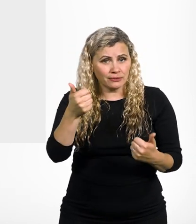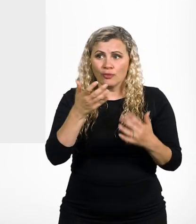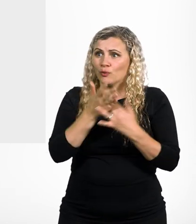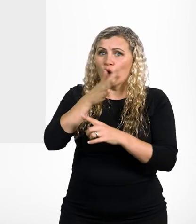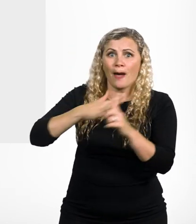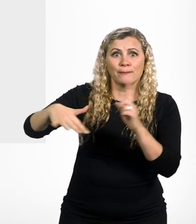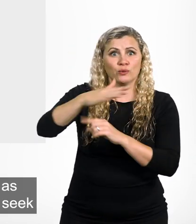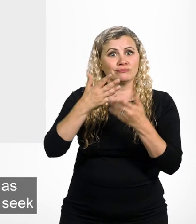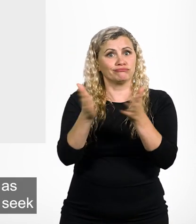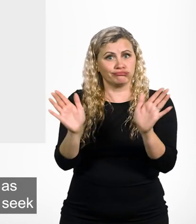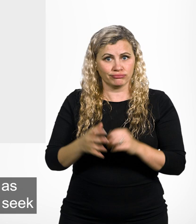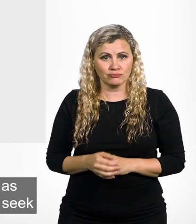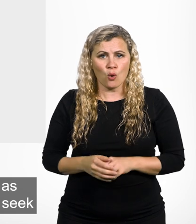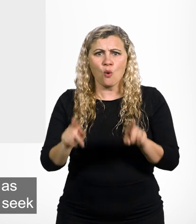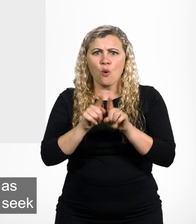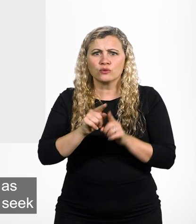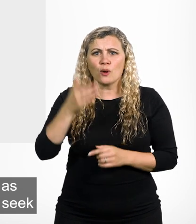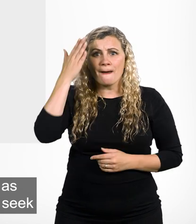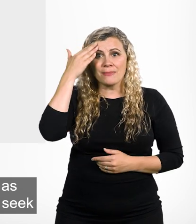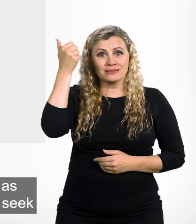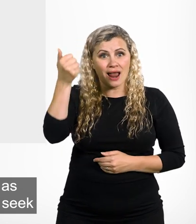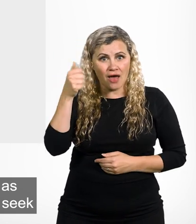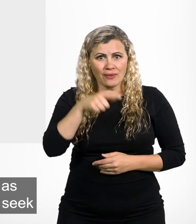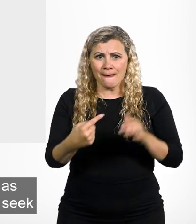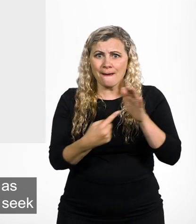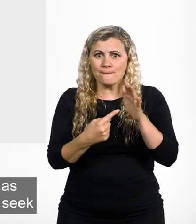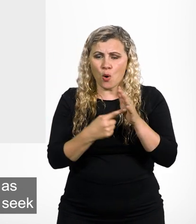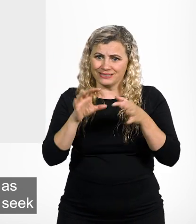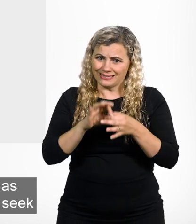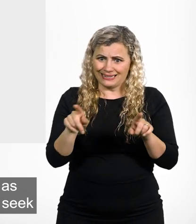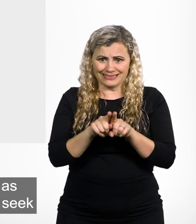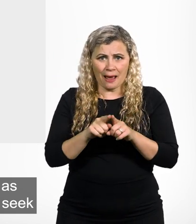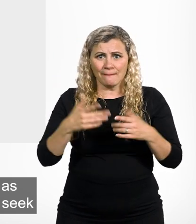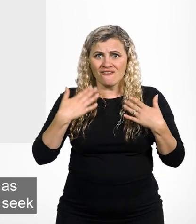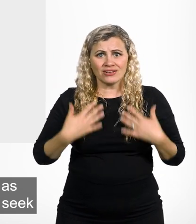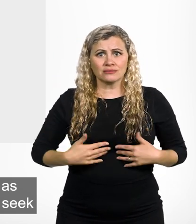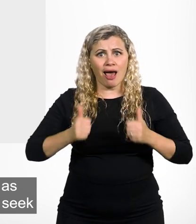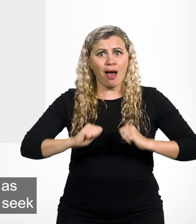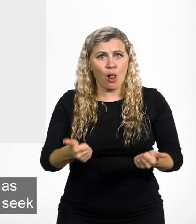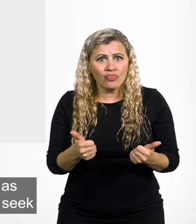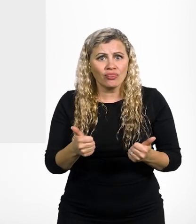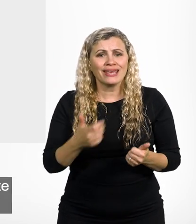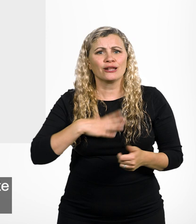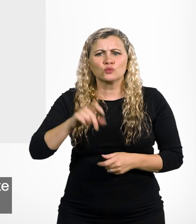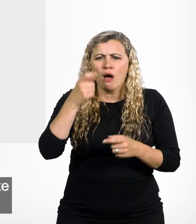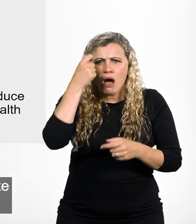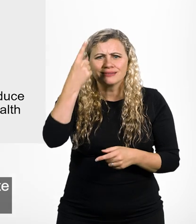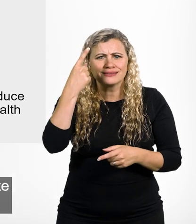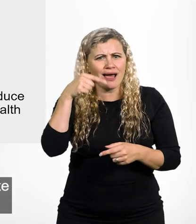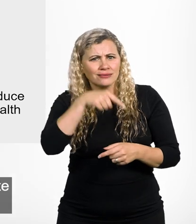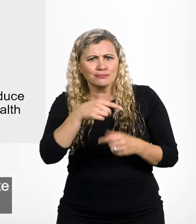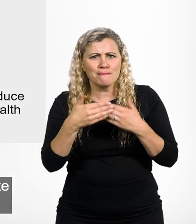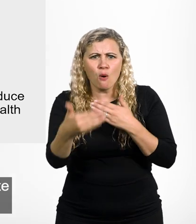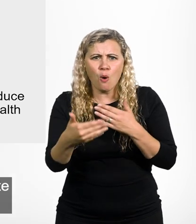community it recognizes that mental health is as important as physical health and will seek to